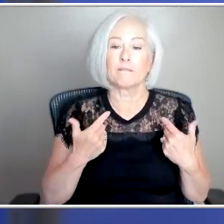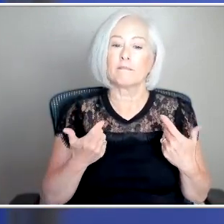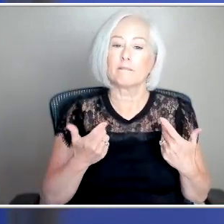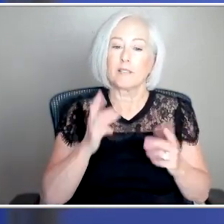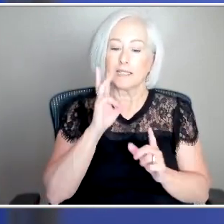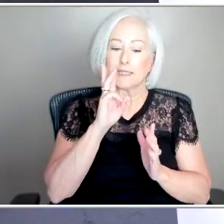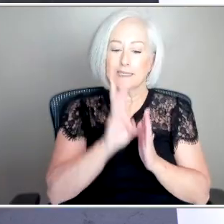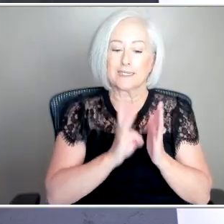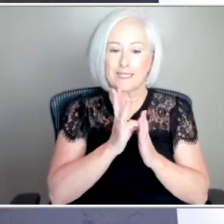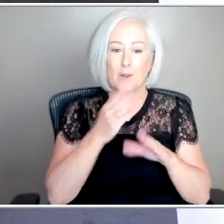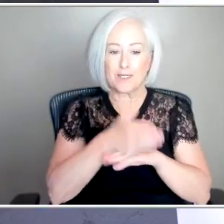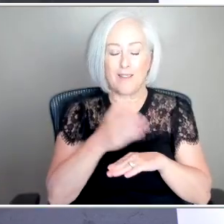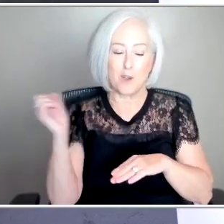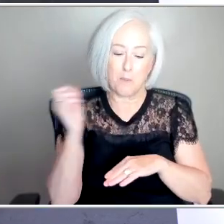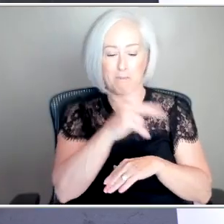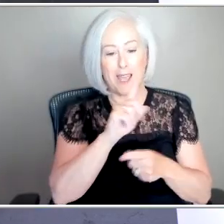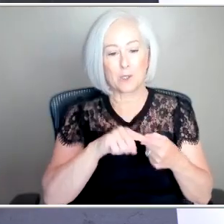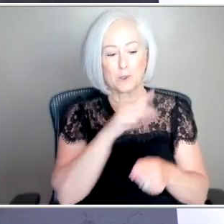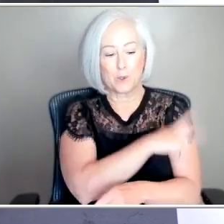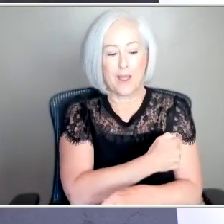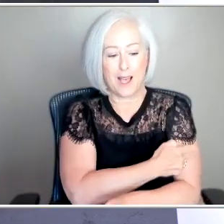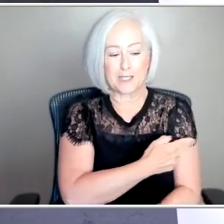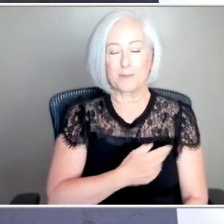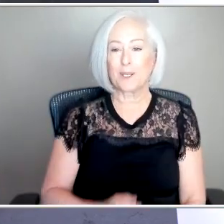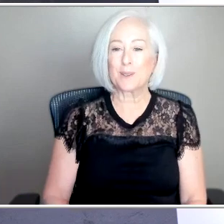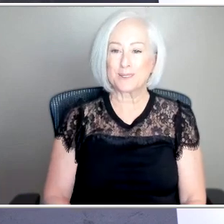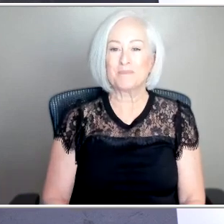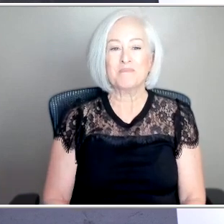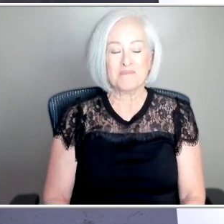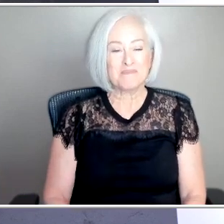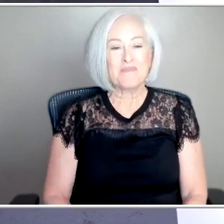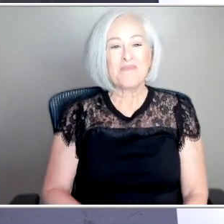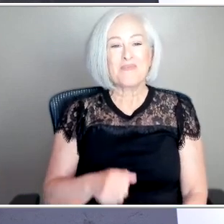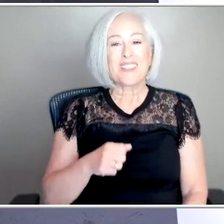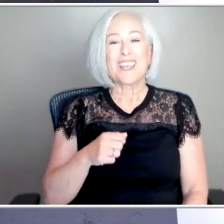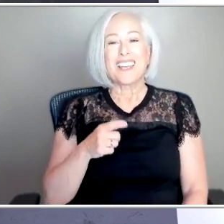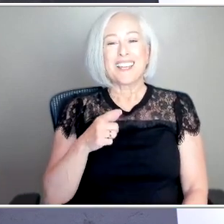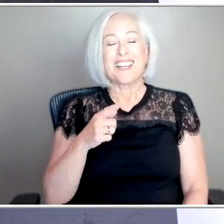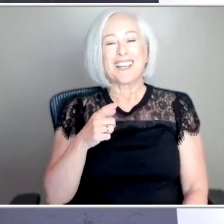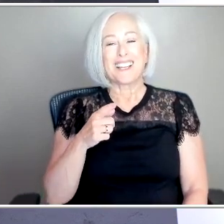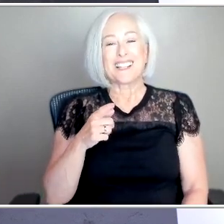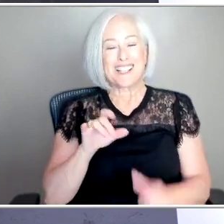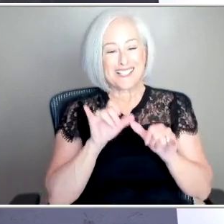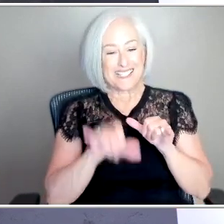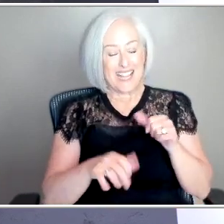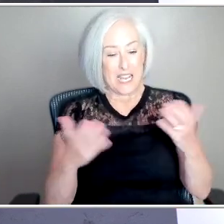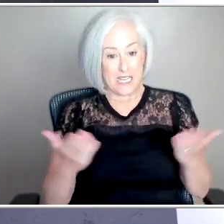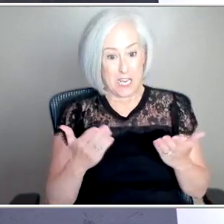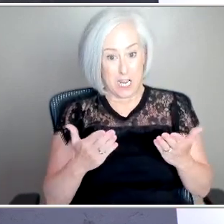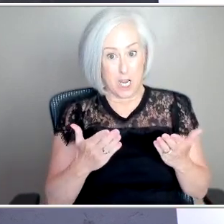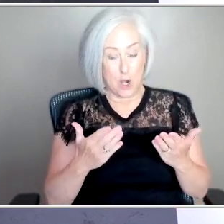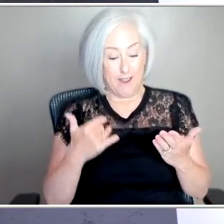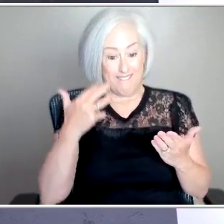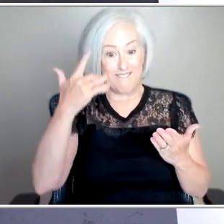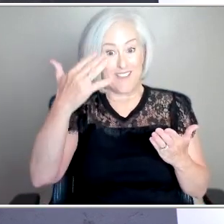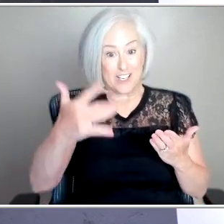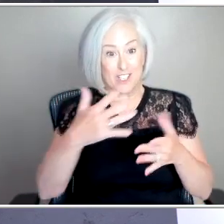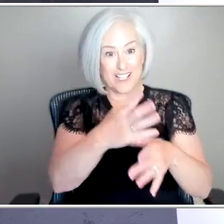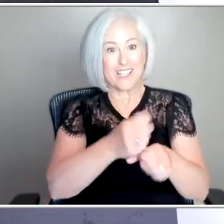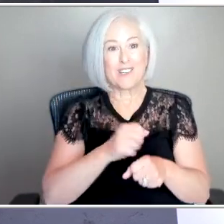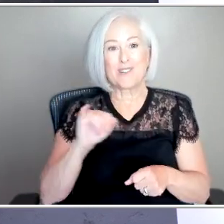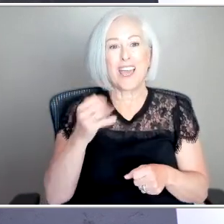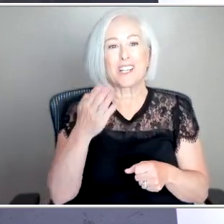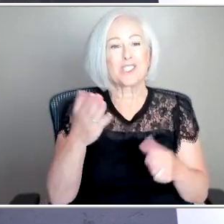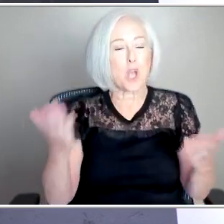back. Okay, and speaking of sticking around here, your recovery continues. Eventually, you end up getting a job here. Yes. How did that